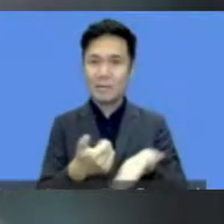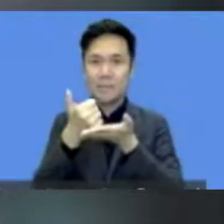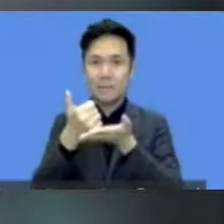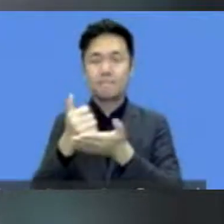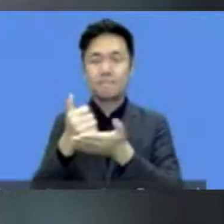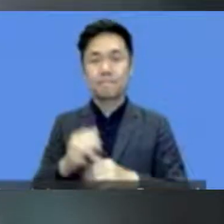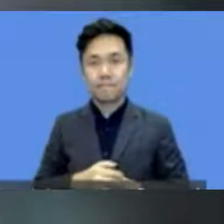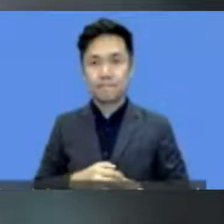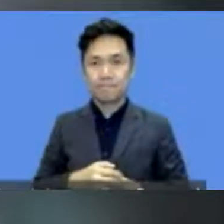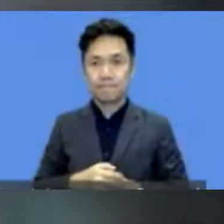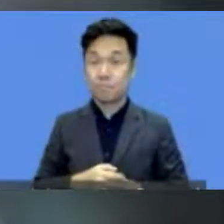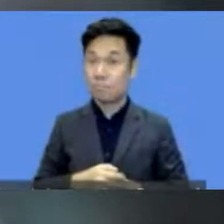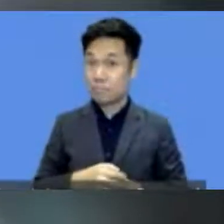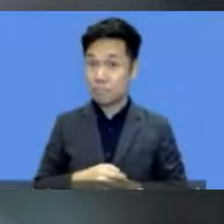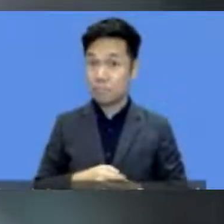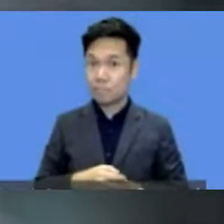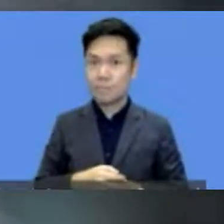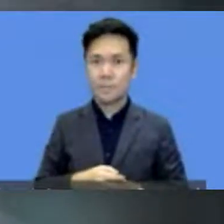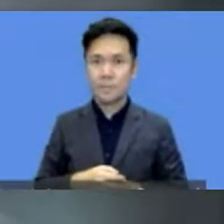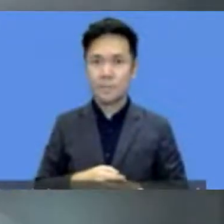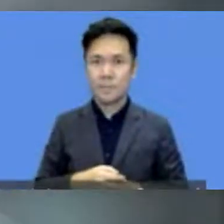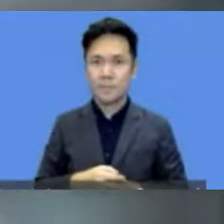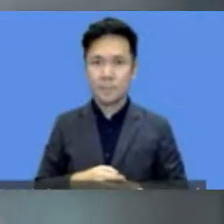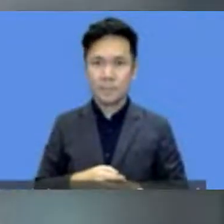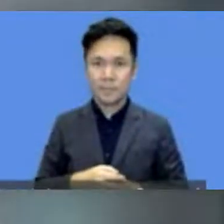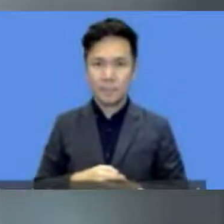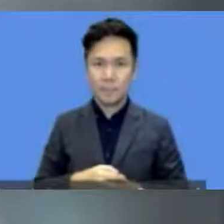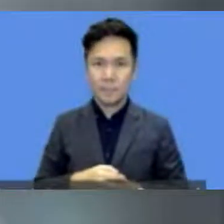defined in the